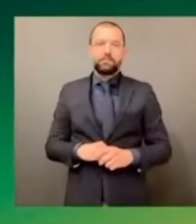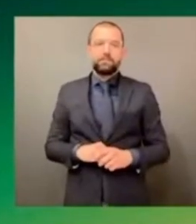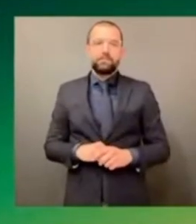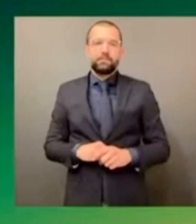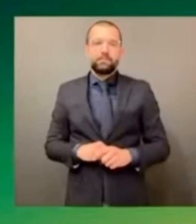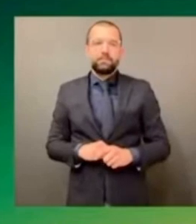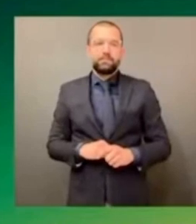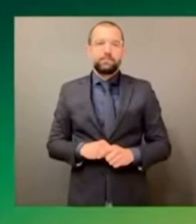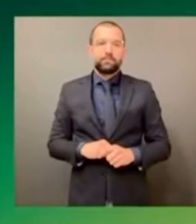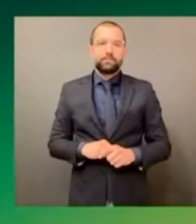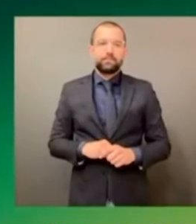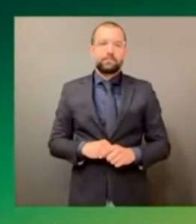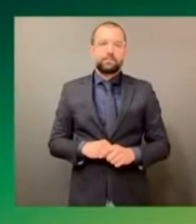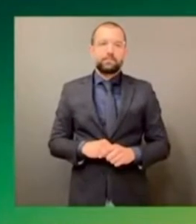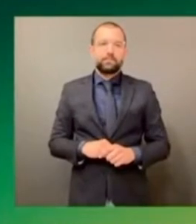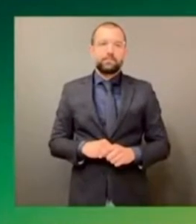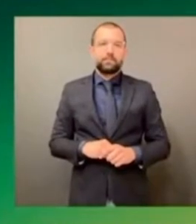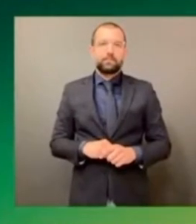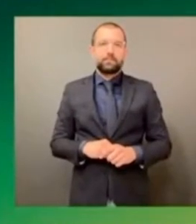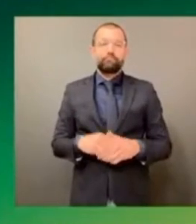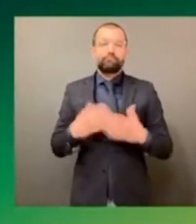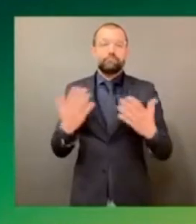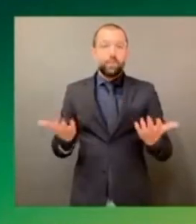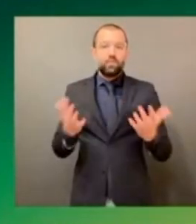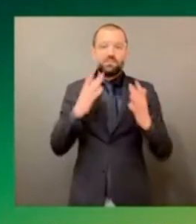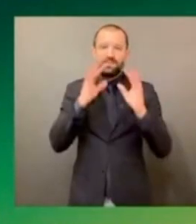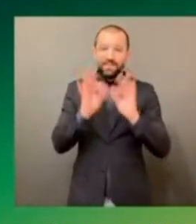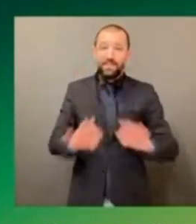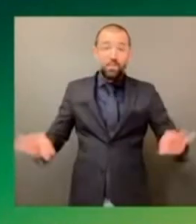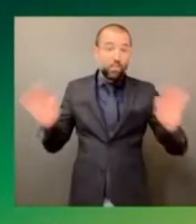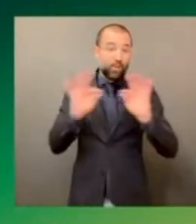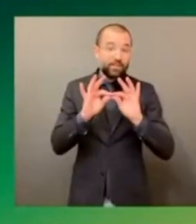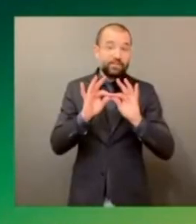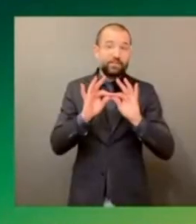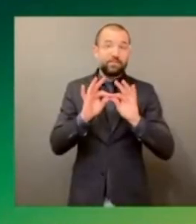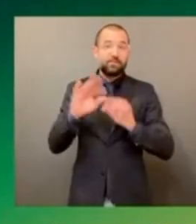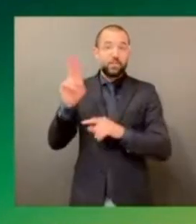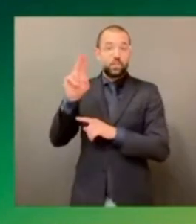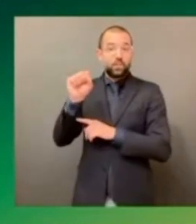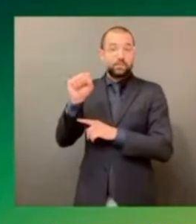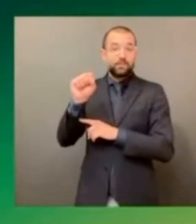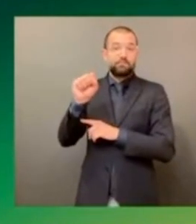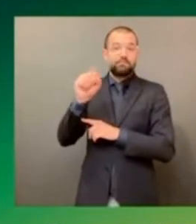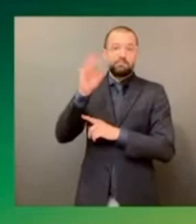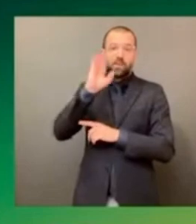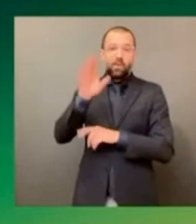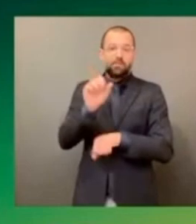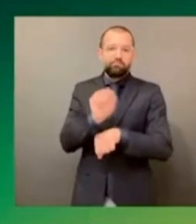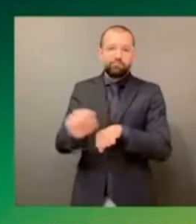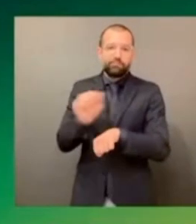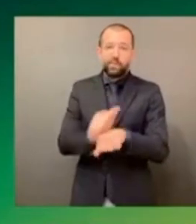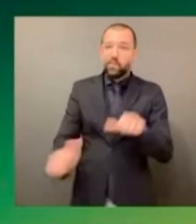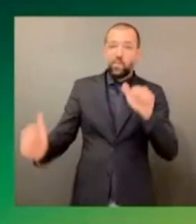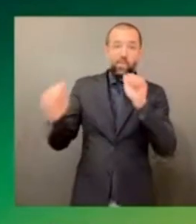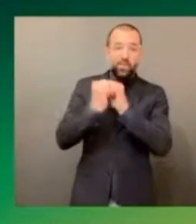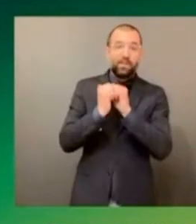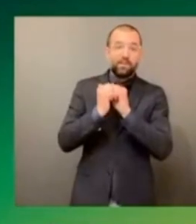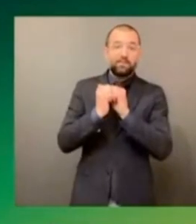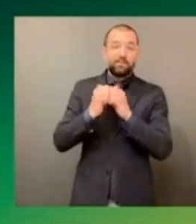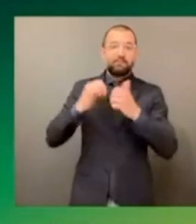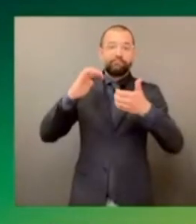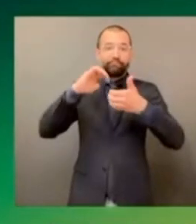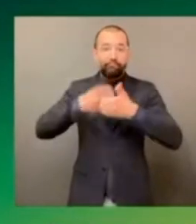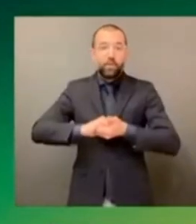So know that the United States of America will work alongside our partners each and every day